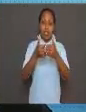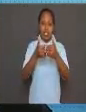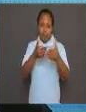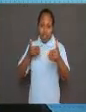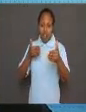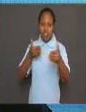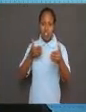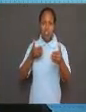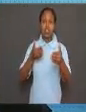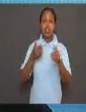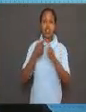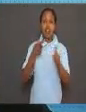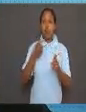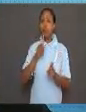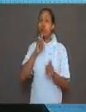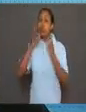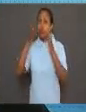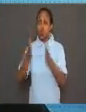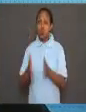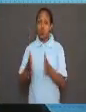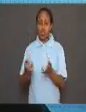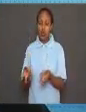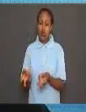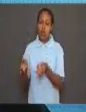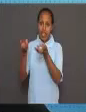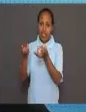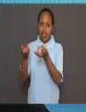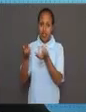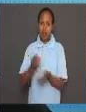subtracted from its true weight.